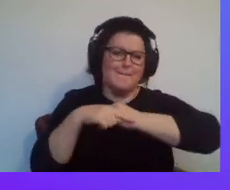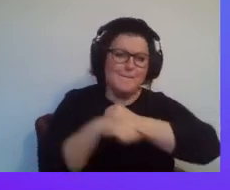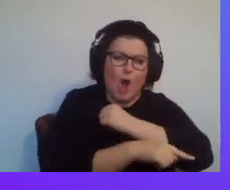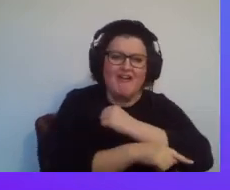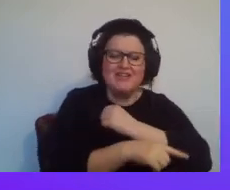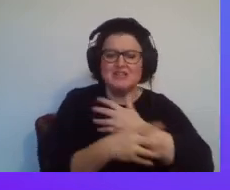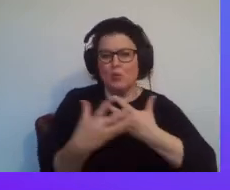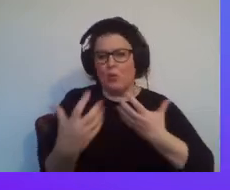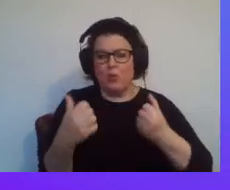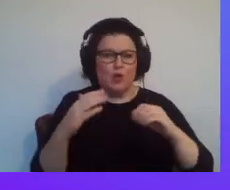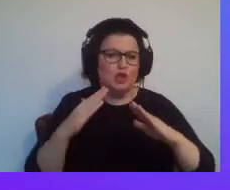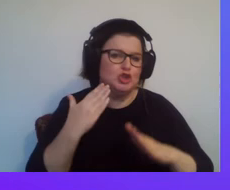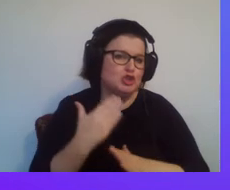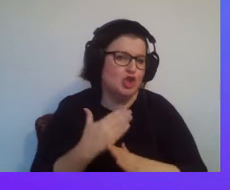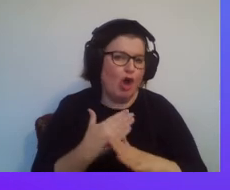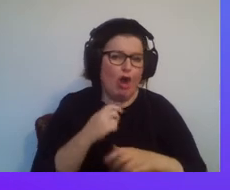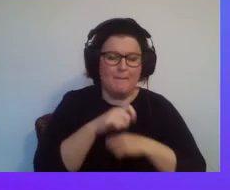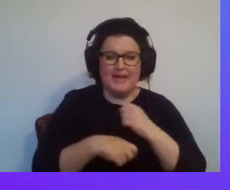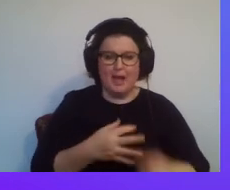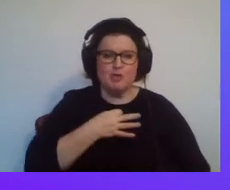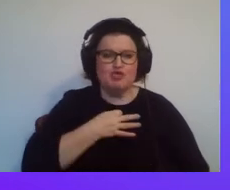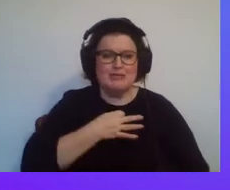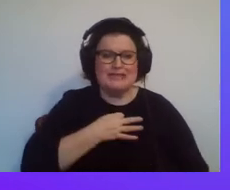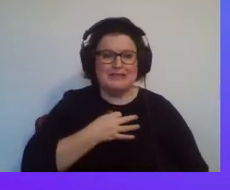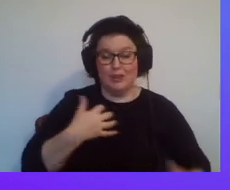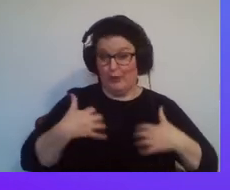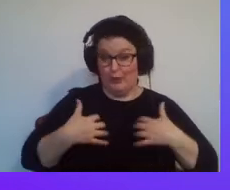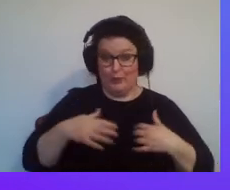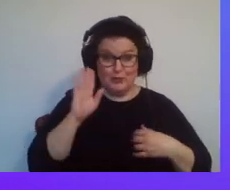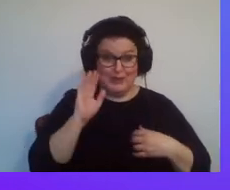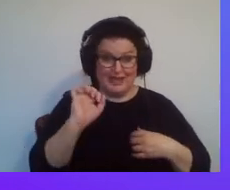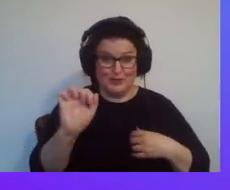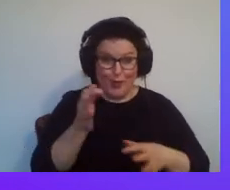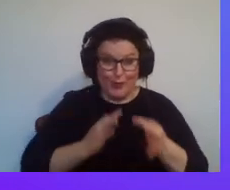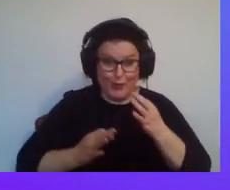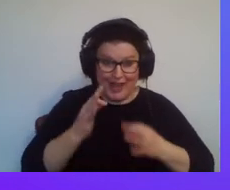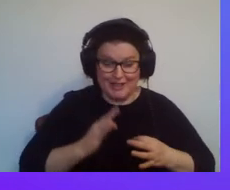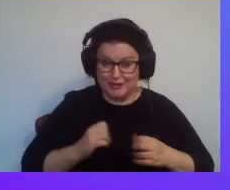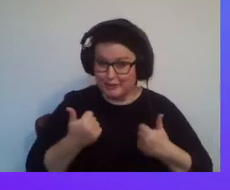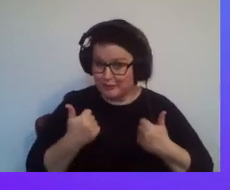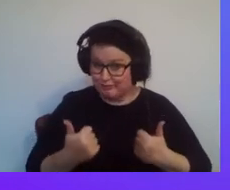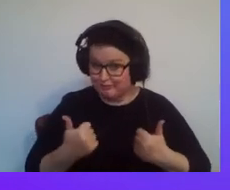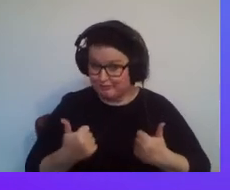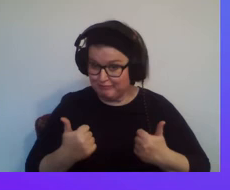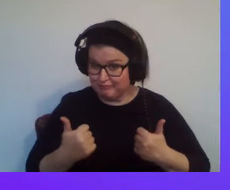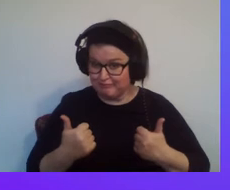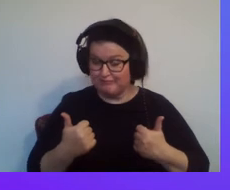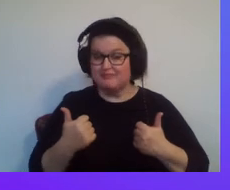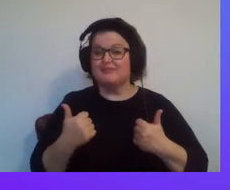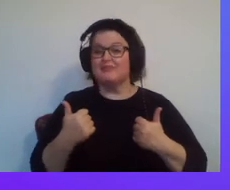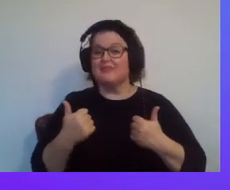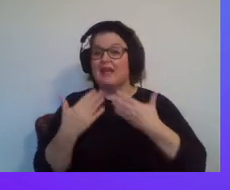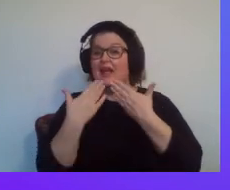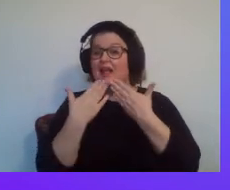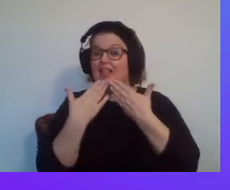we do that place us at risk. I'm looking forward to your questions this evening on this. Thank you very much. And I'd like now